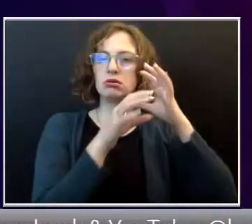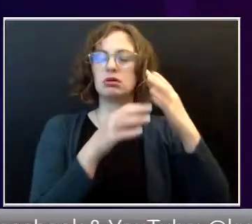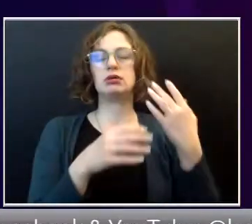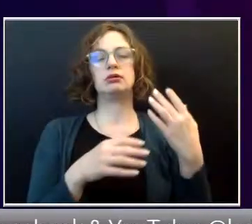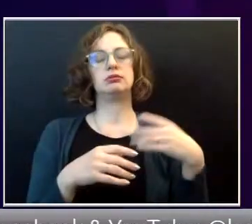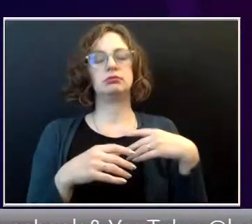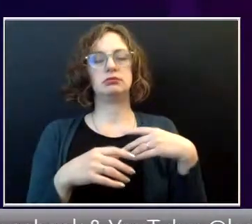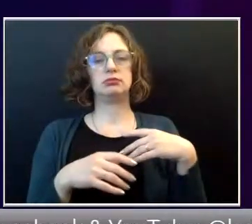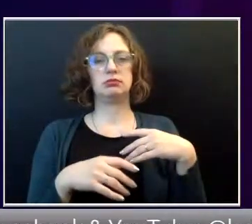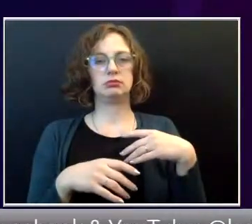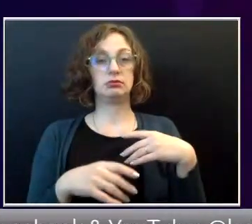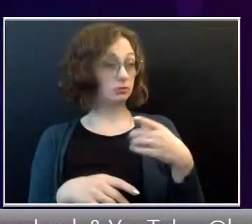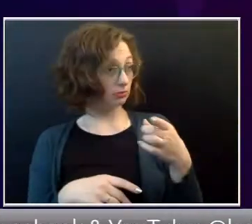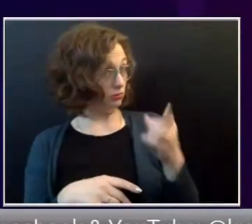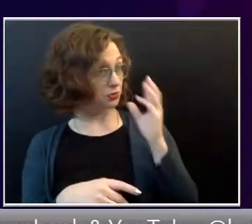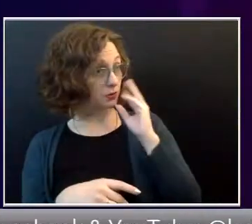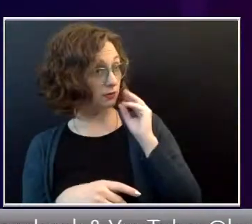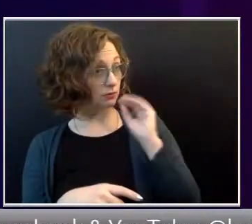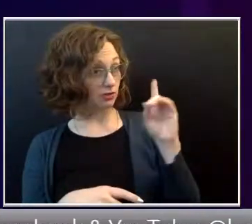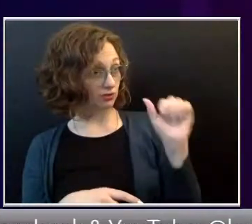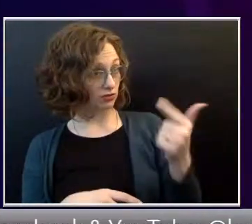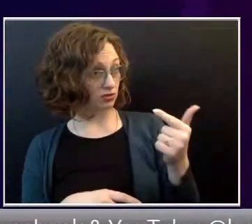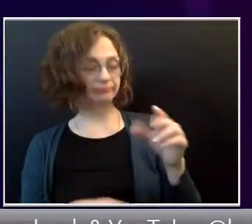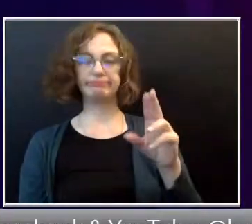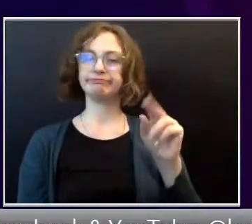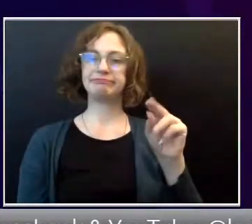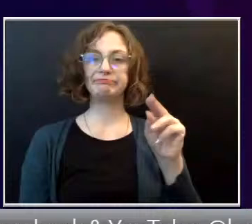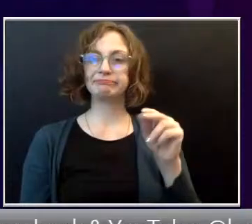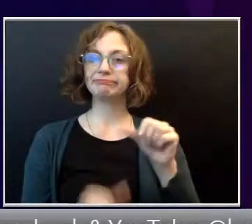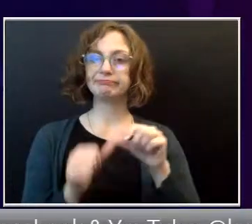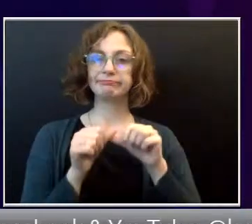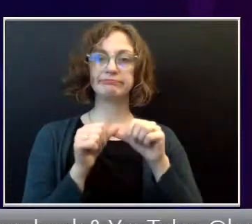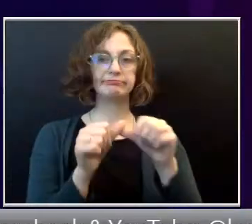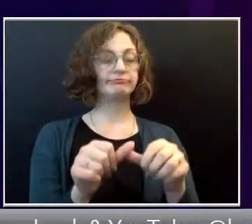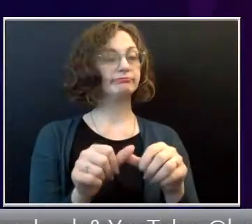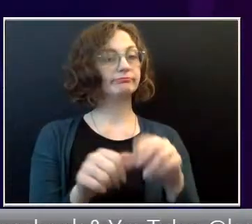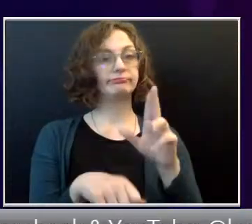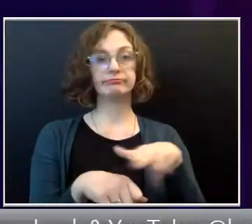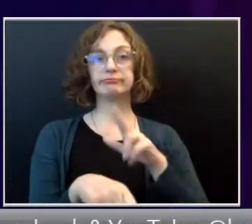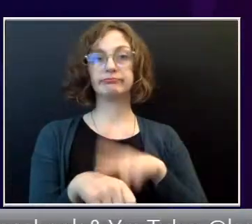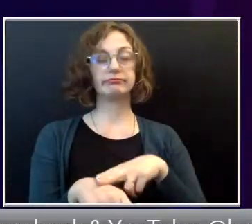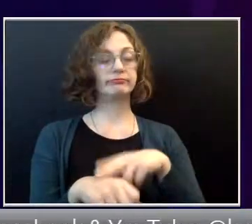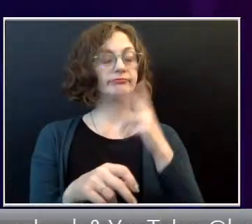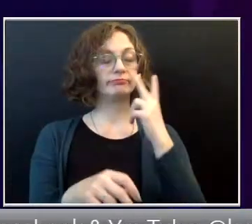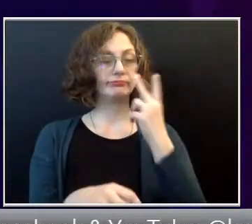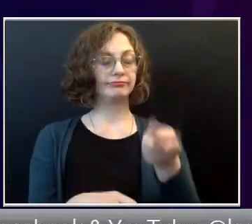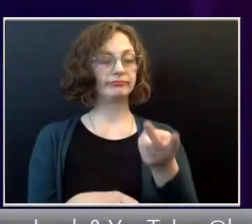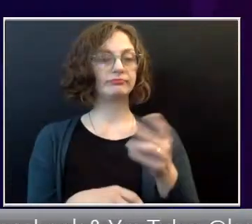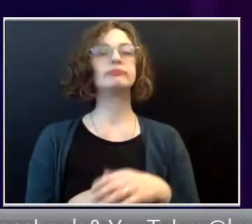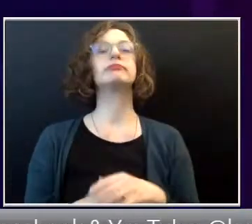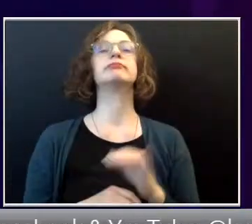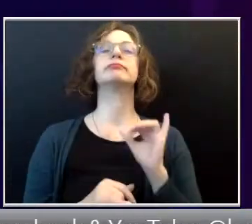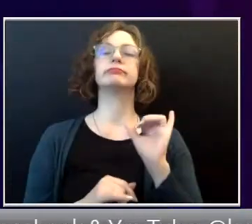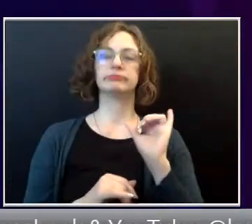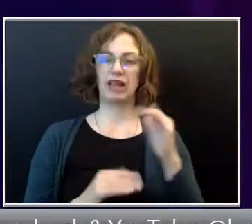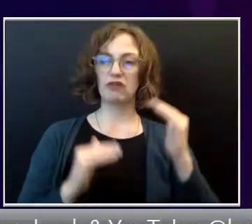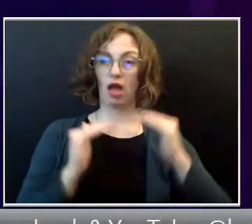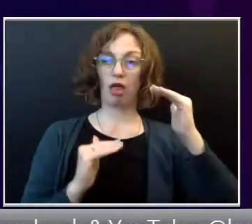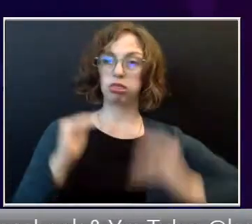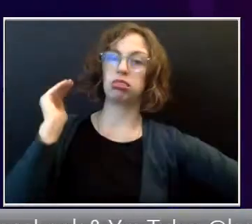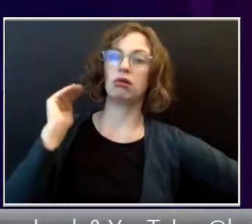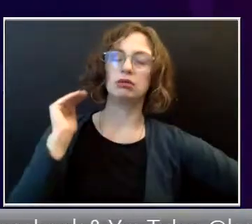have that, Doug? No, I maintained my eyesight. I think. You just lost all balance. Mm-hmm. Facial drooping.